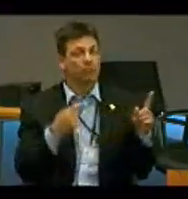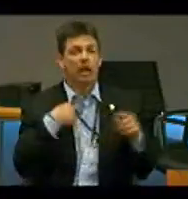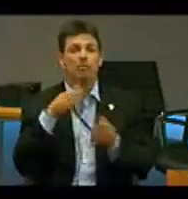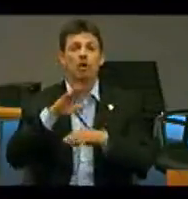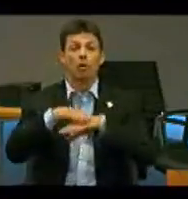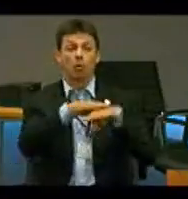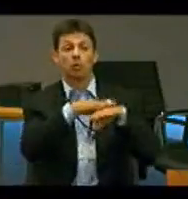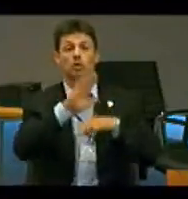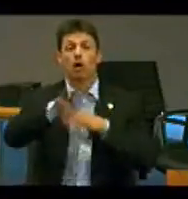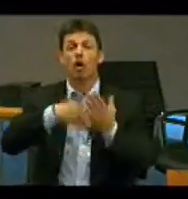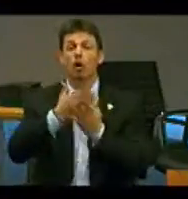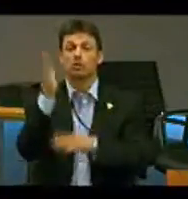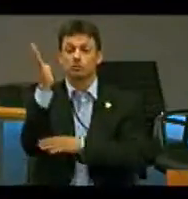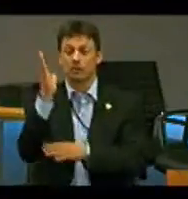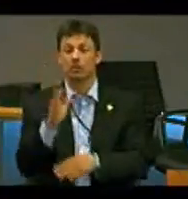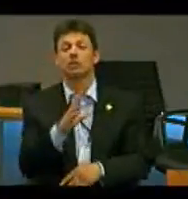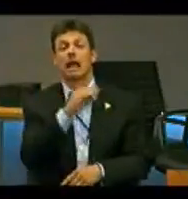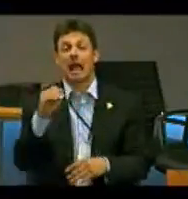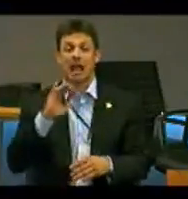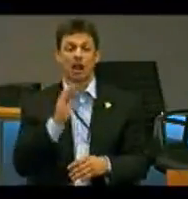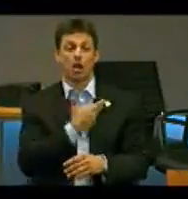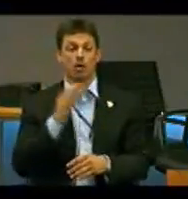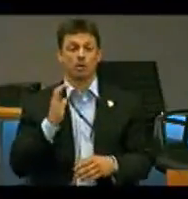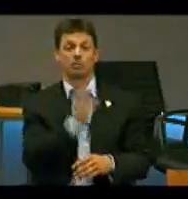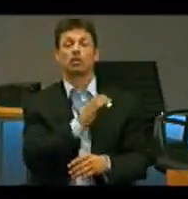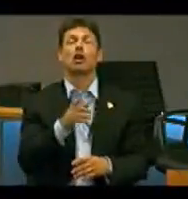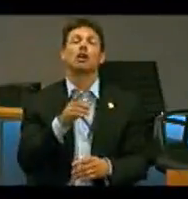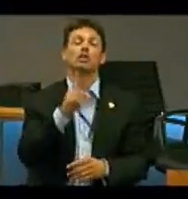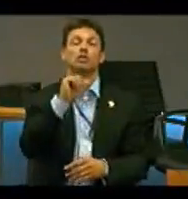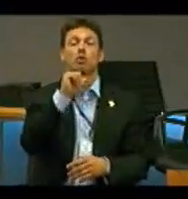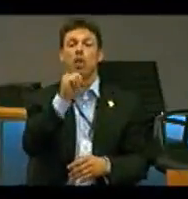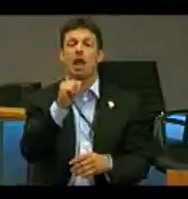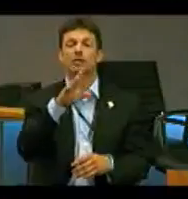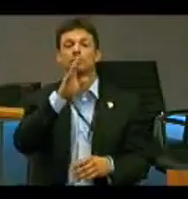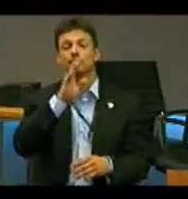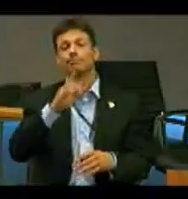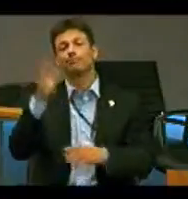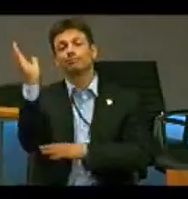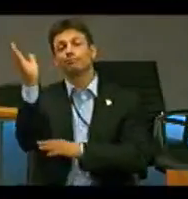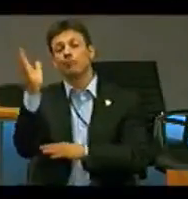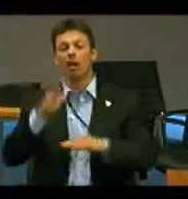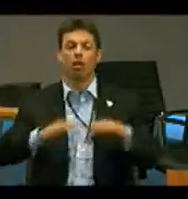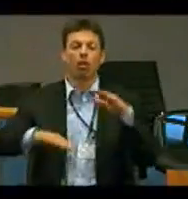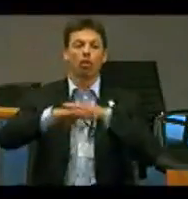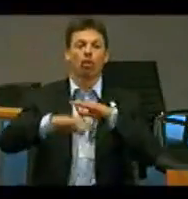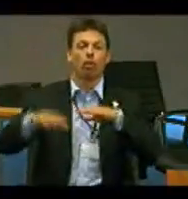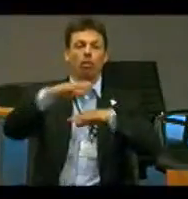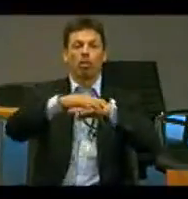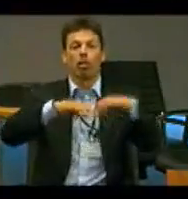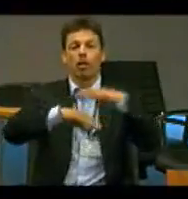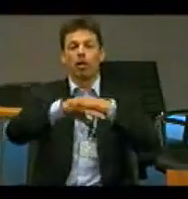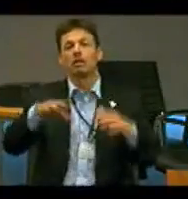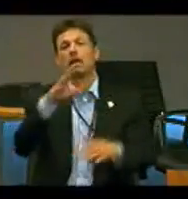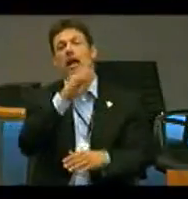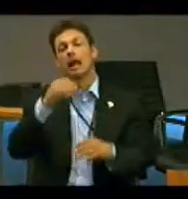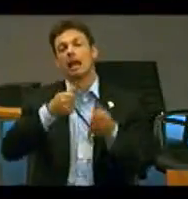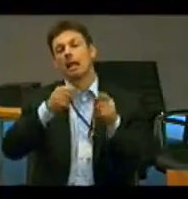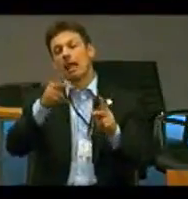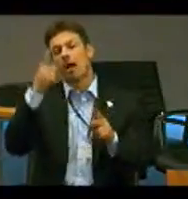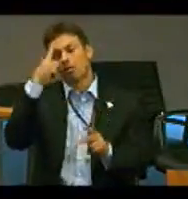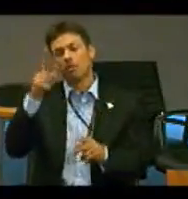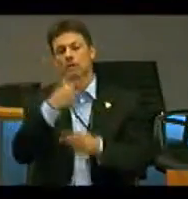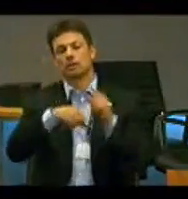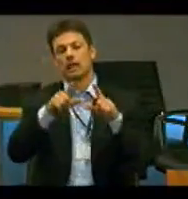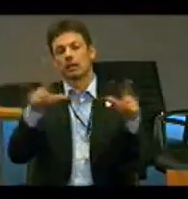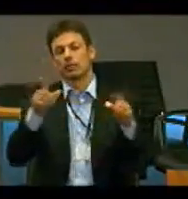all speakers, including our commissioners, to refrain from speaking over each other for ease of transcription and to allow for sign language translation, which is to my